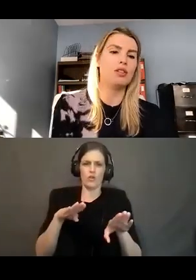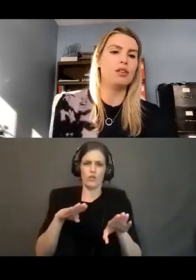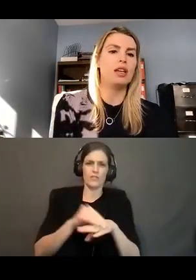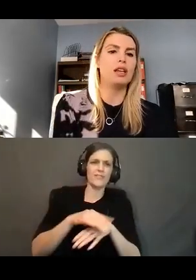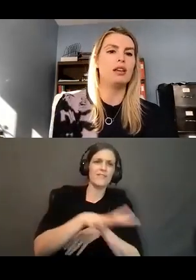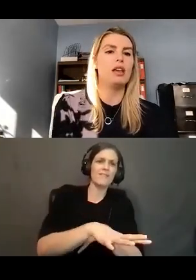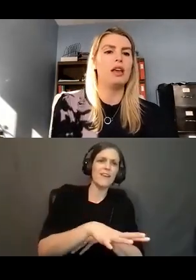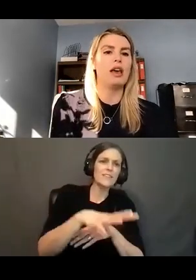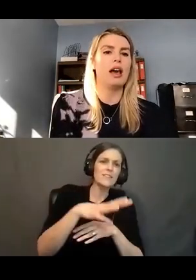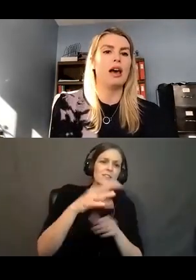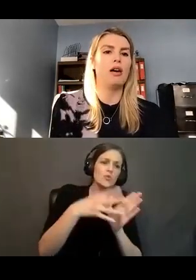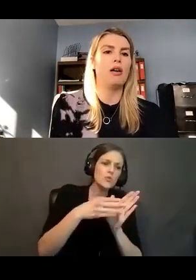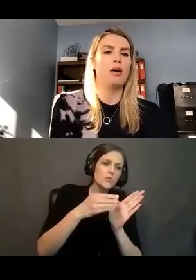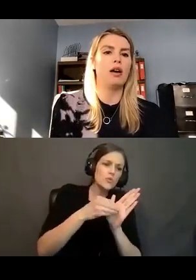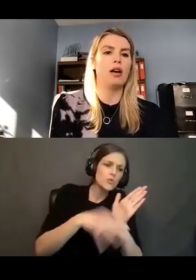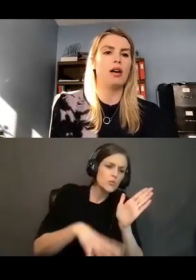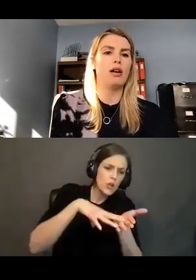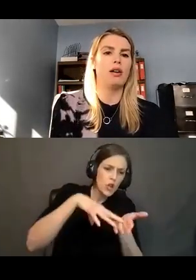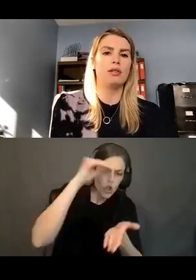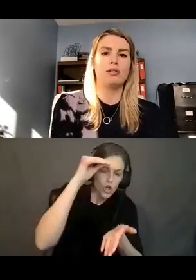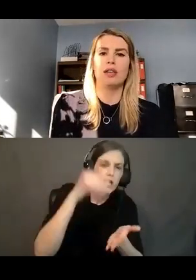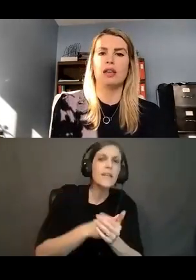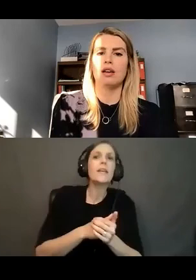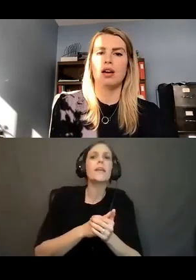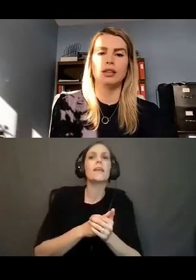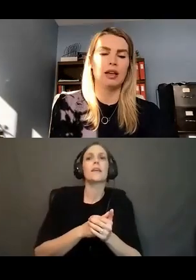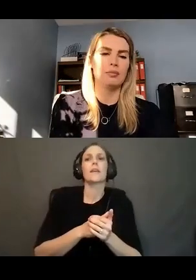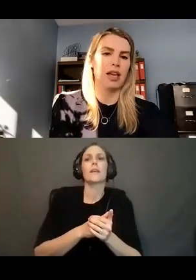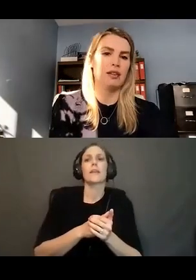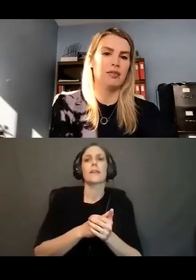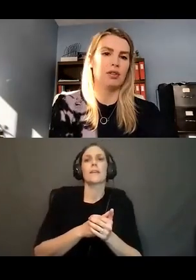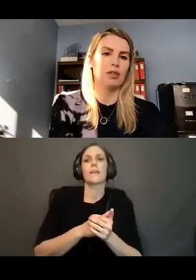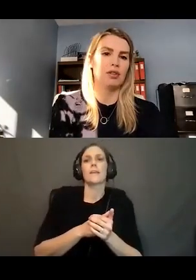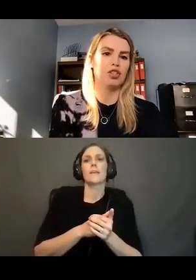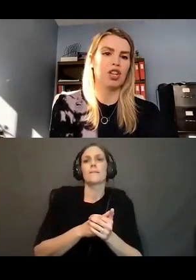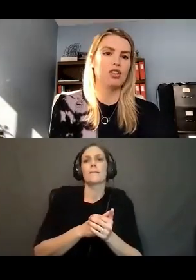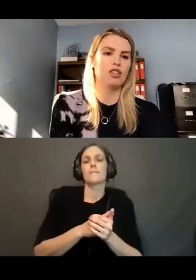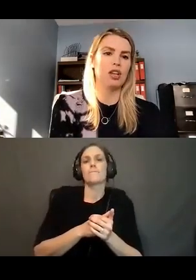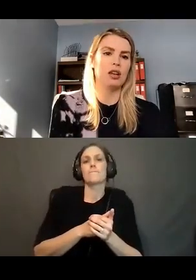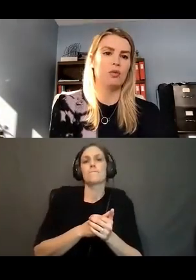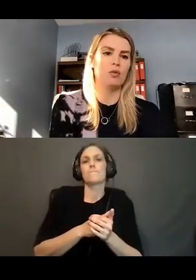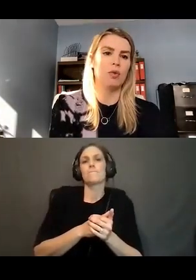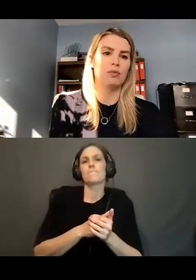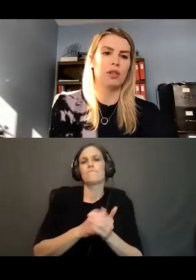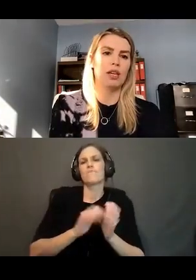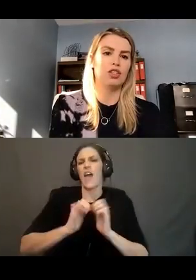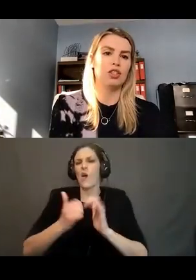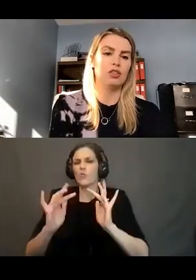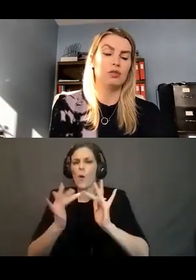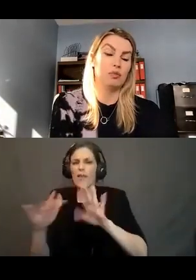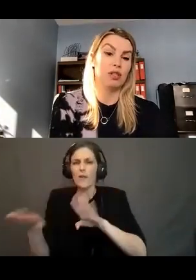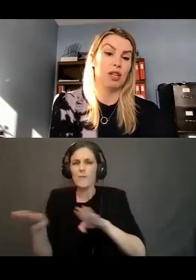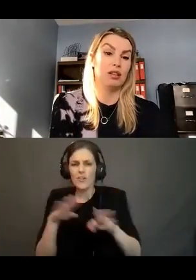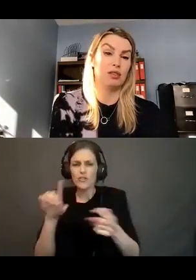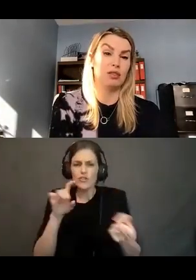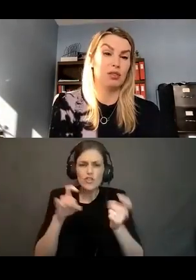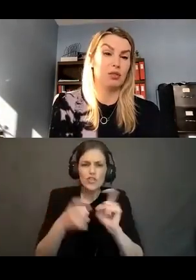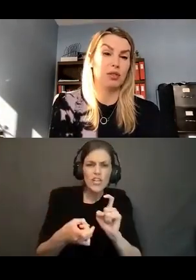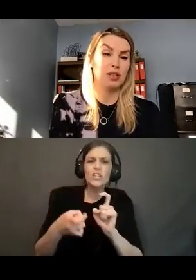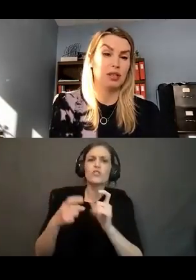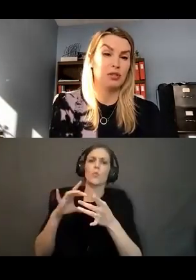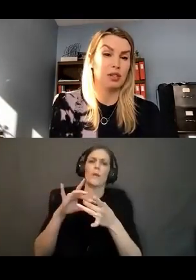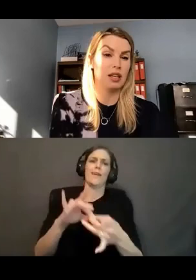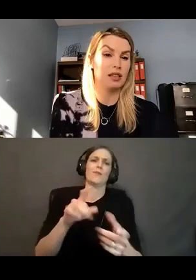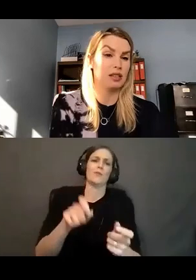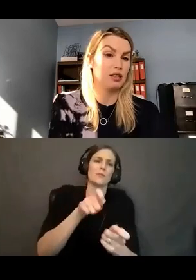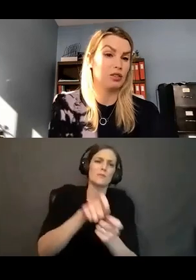students' learning? How are online behaviors changing with relation to the particular schools